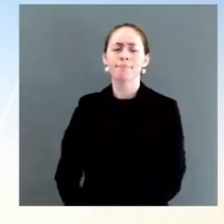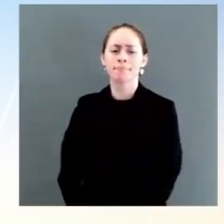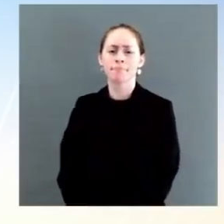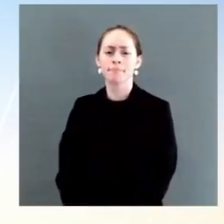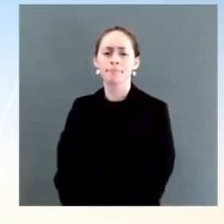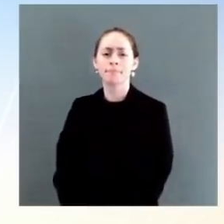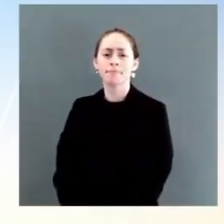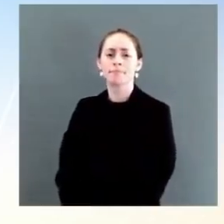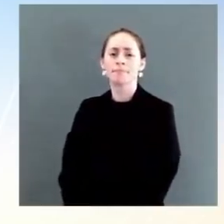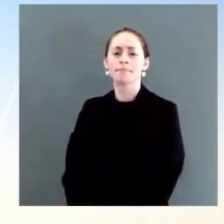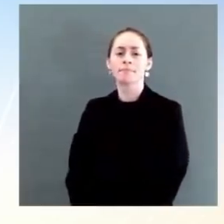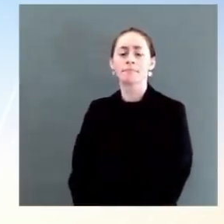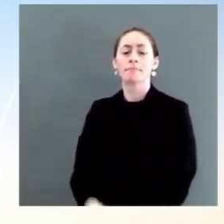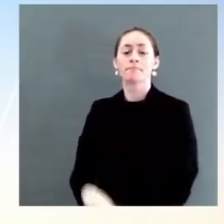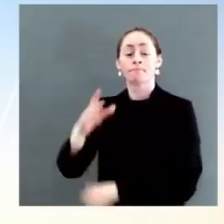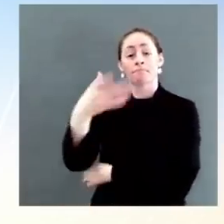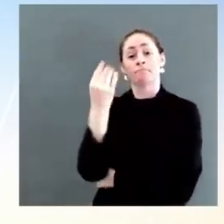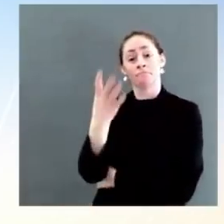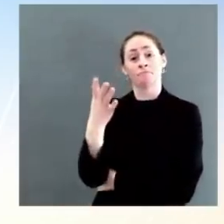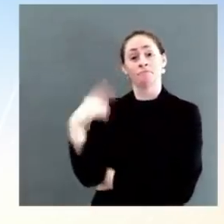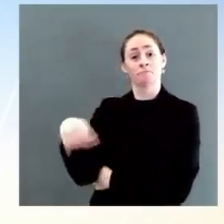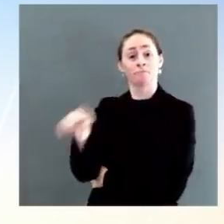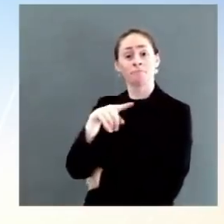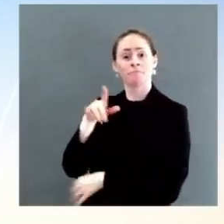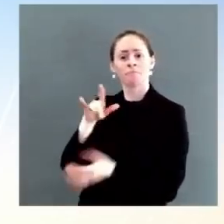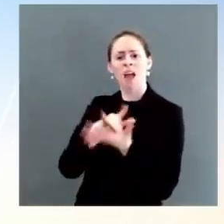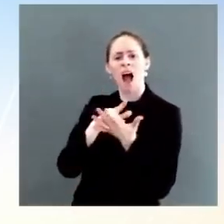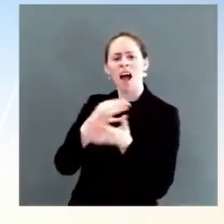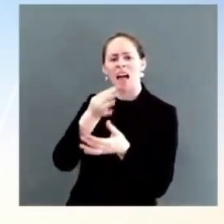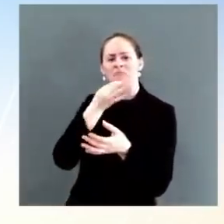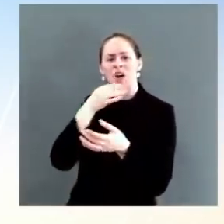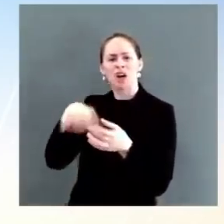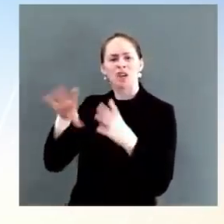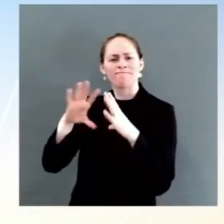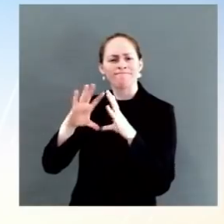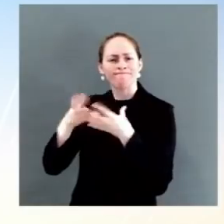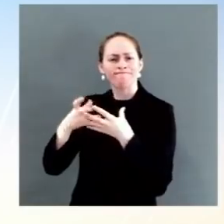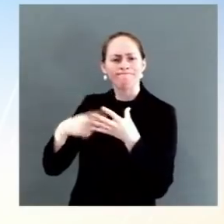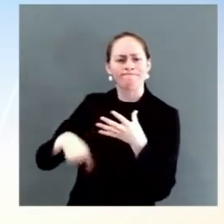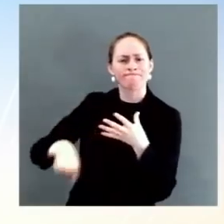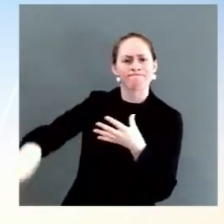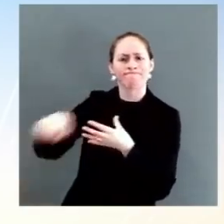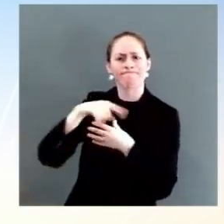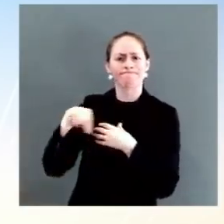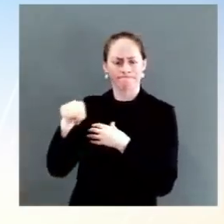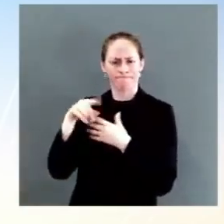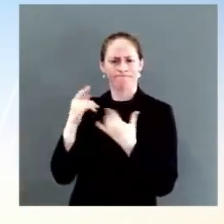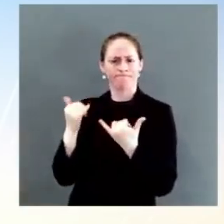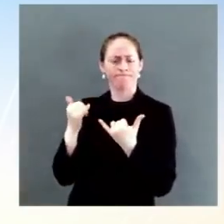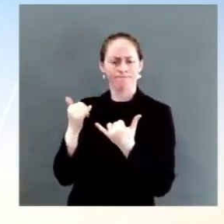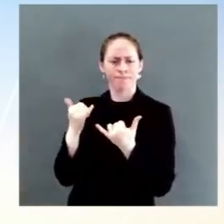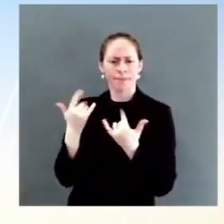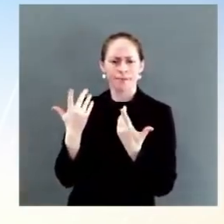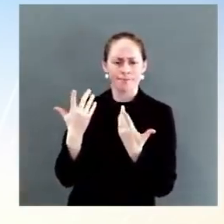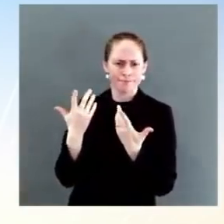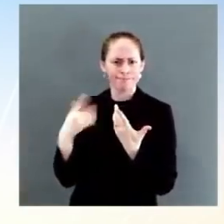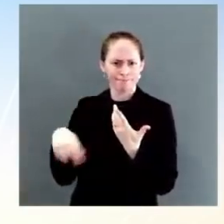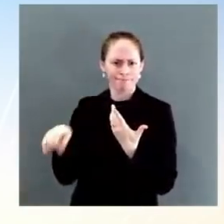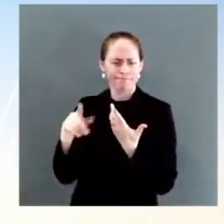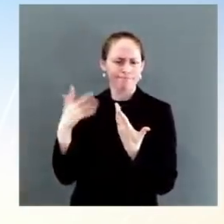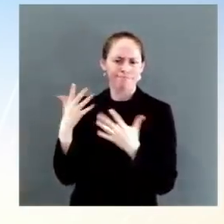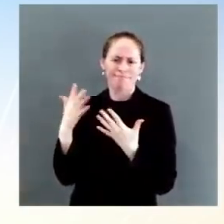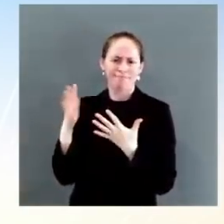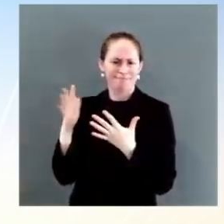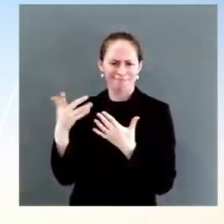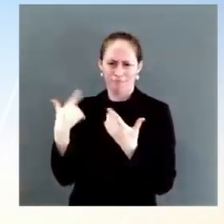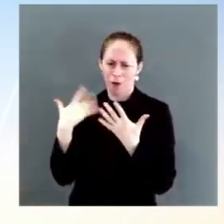officials. I don't have any calls with the president to public health officials to predict for you. Go